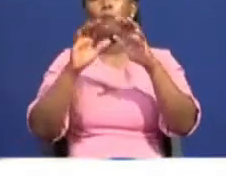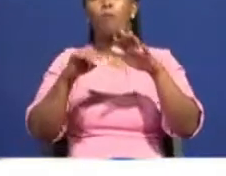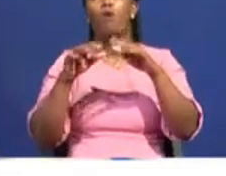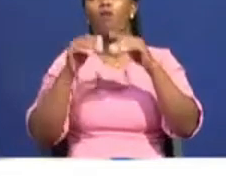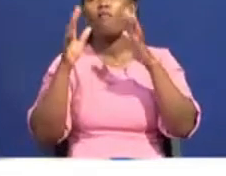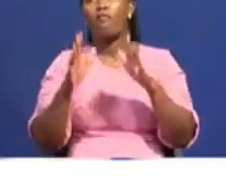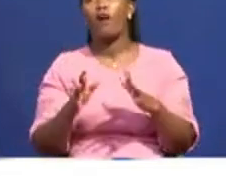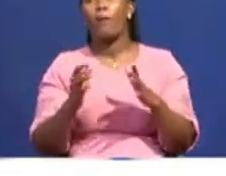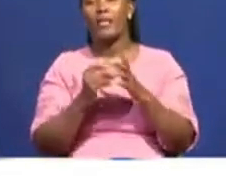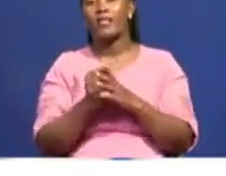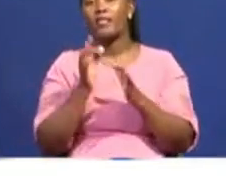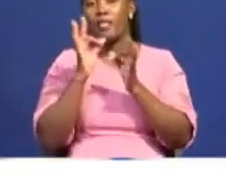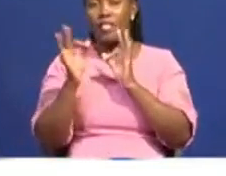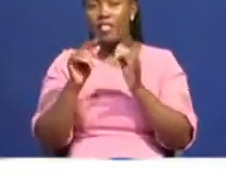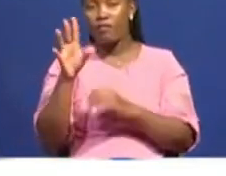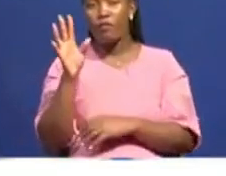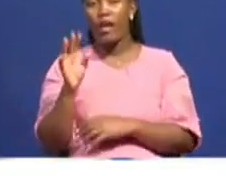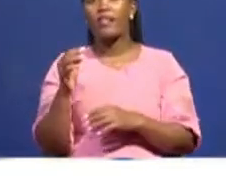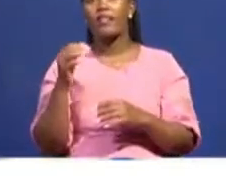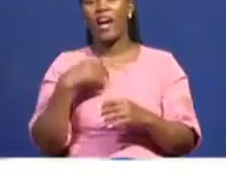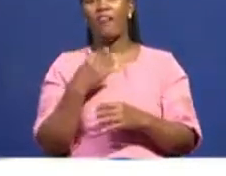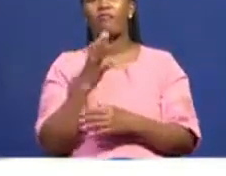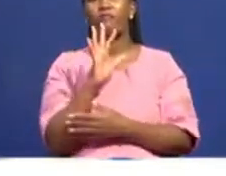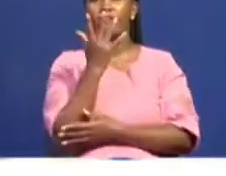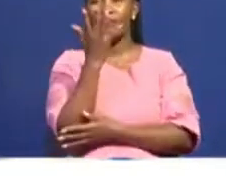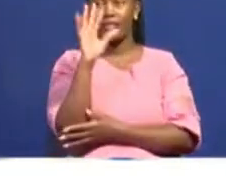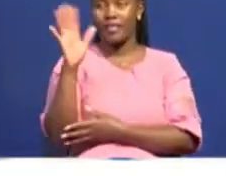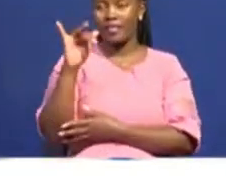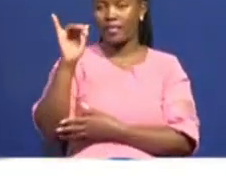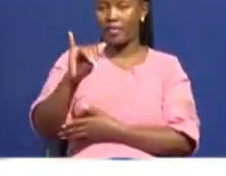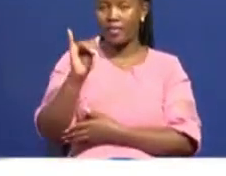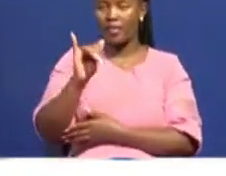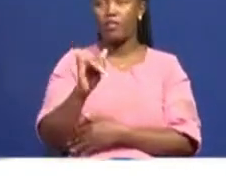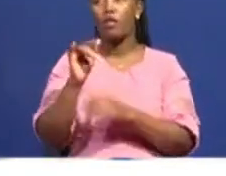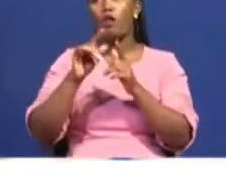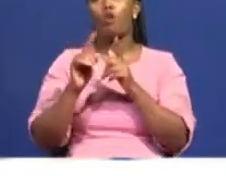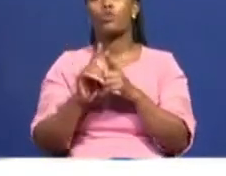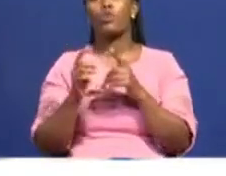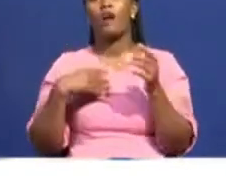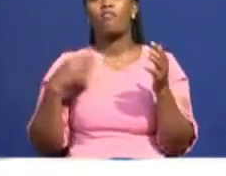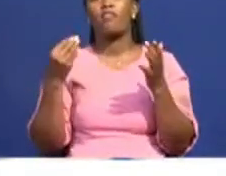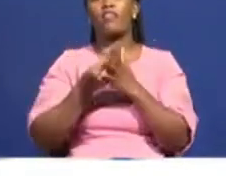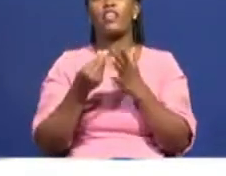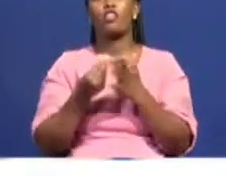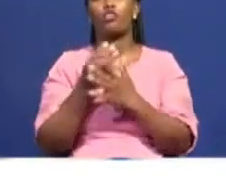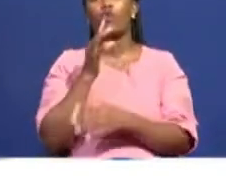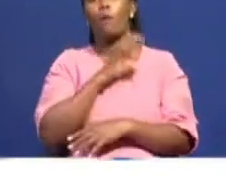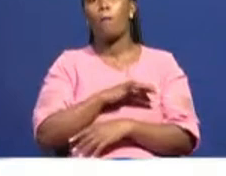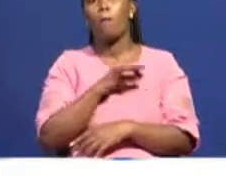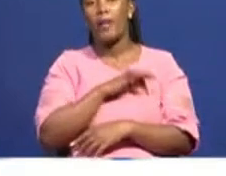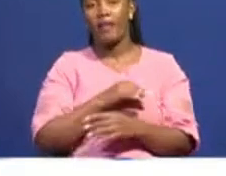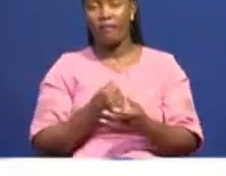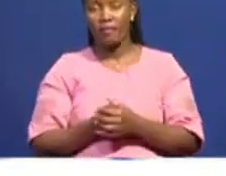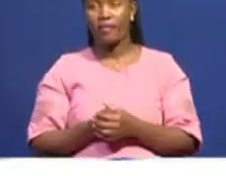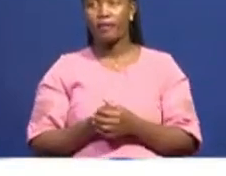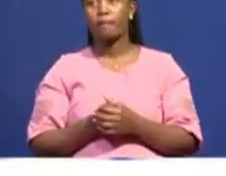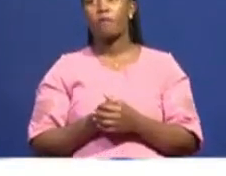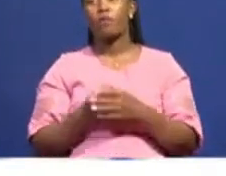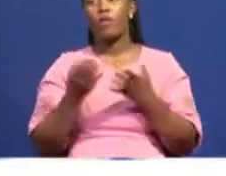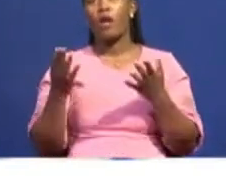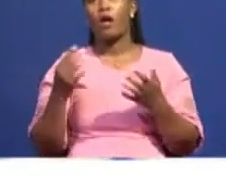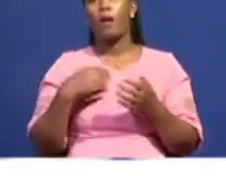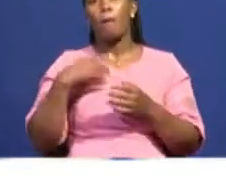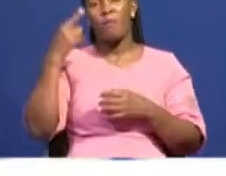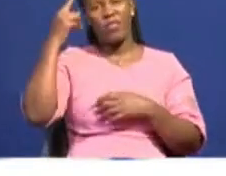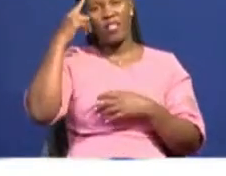whereby you're incentivized to actually keep your trees there because there's this financial incentive that comes at the very end. And so one thing that I